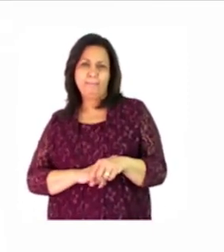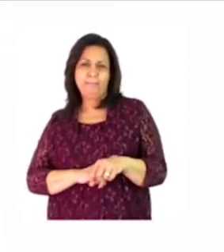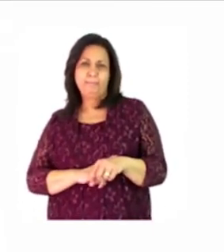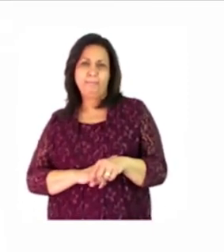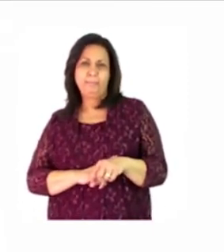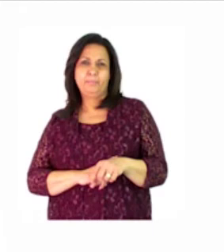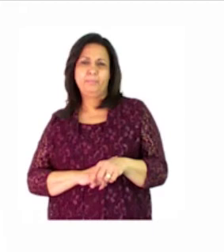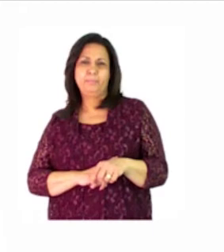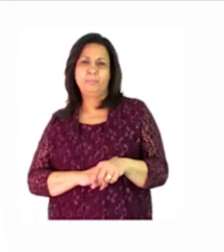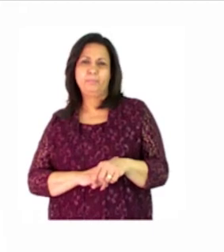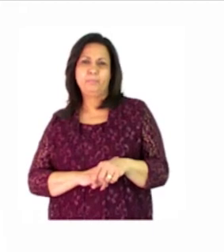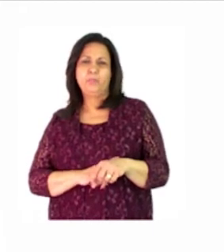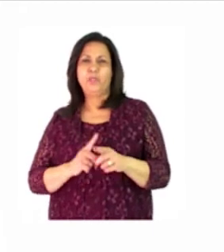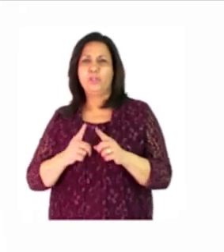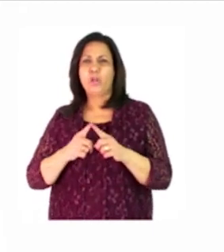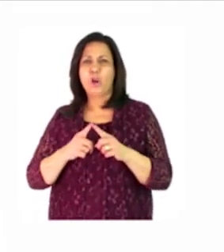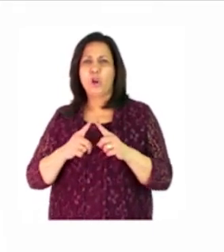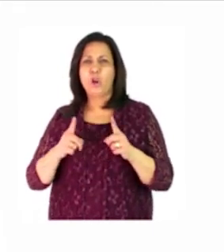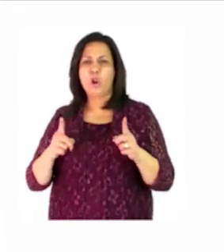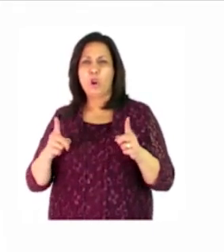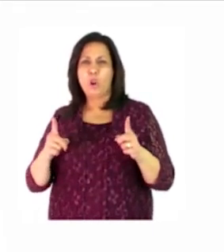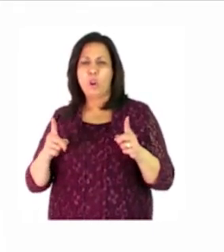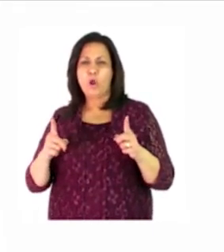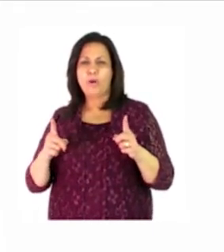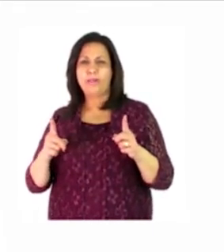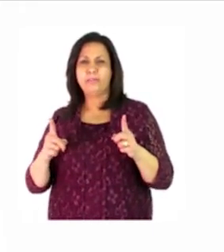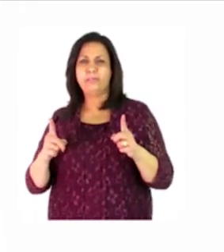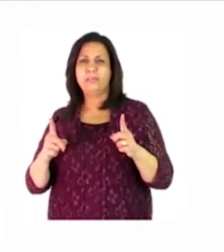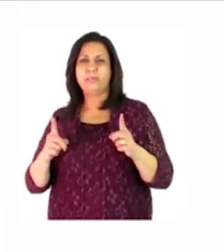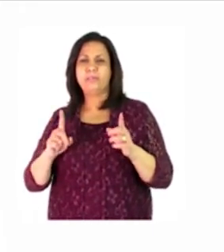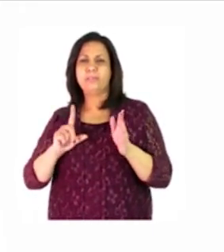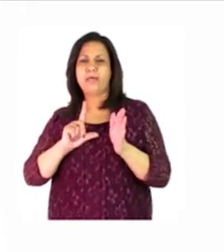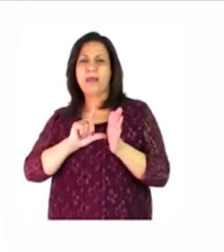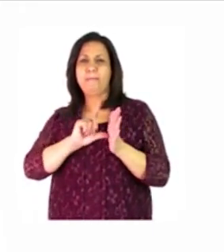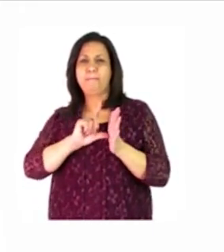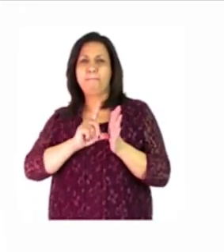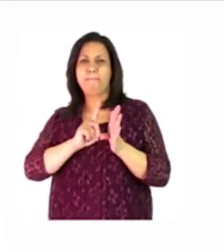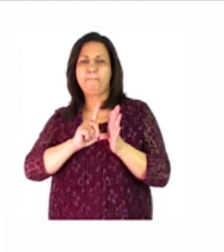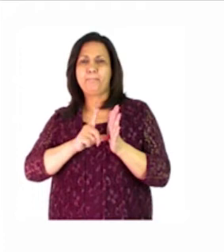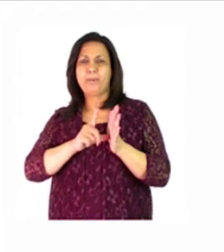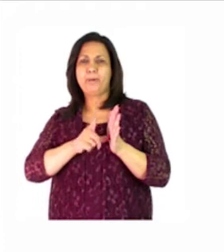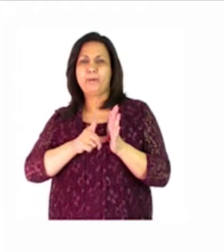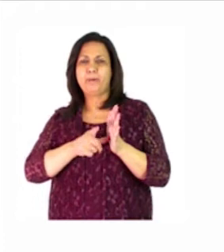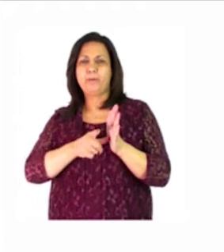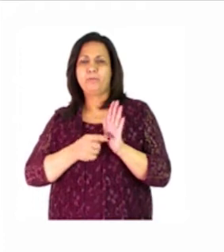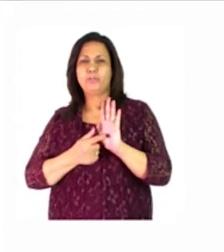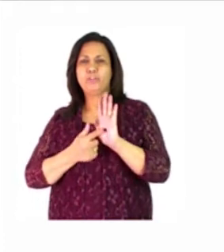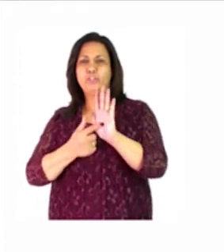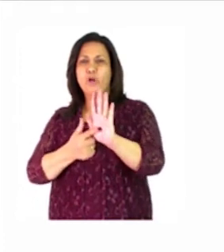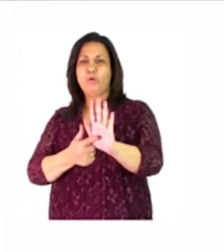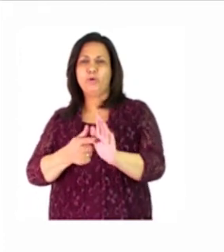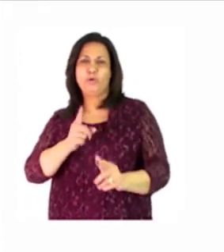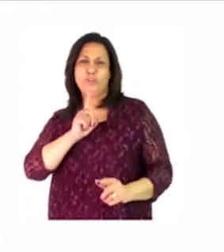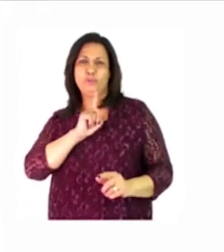o'clock, the long hand, which is the minute hand, will be pointing at 12. I will